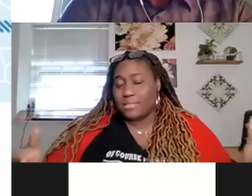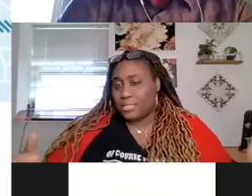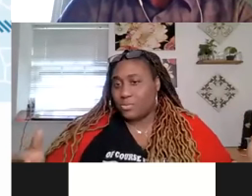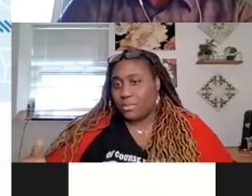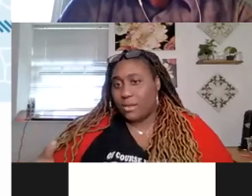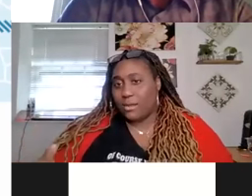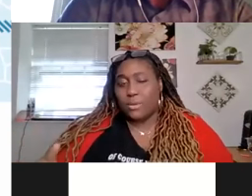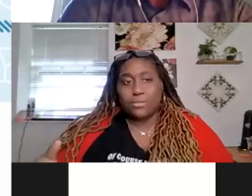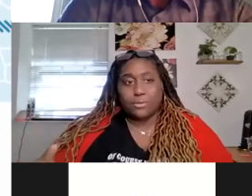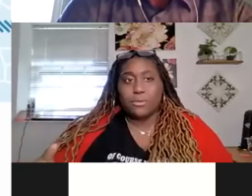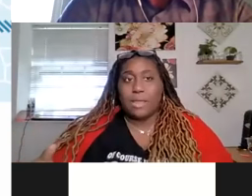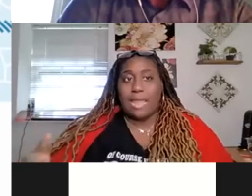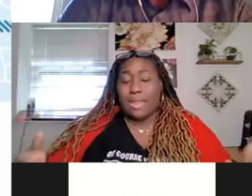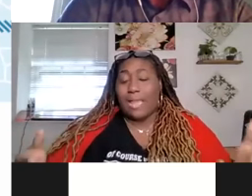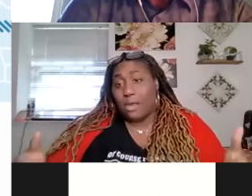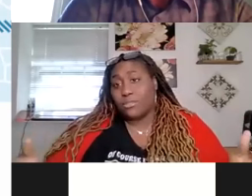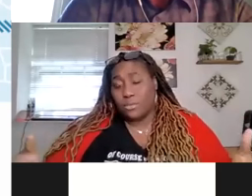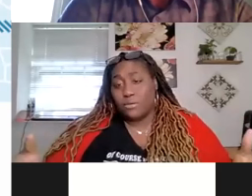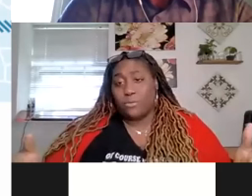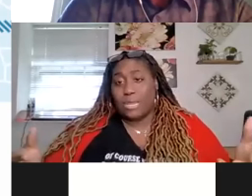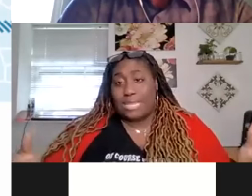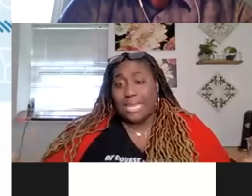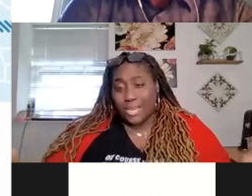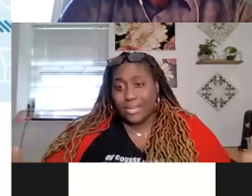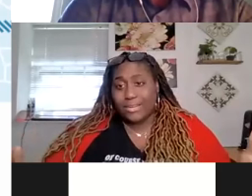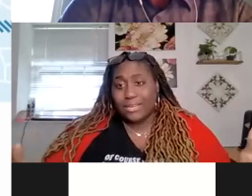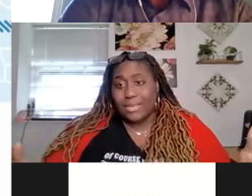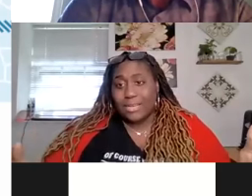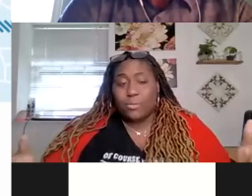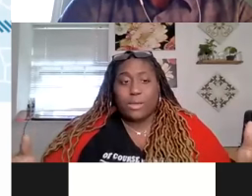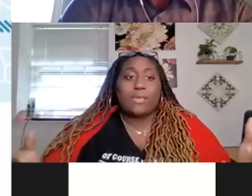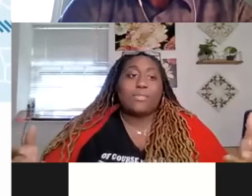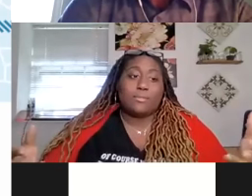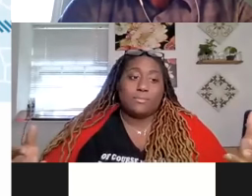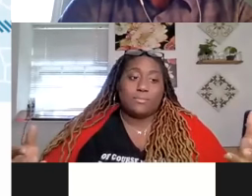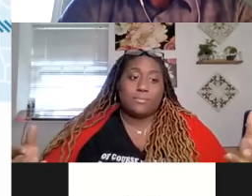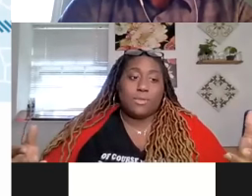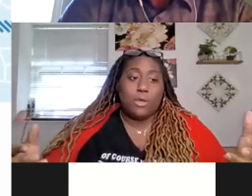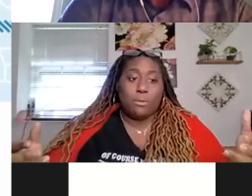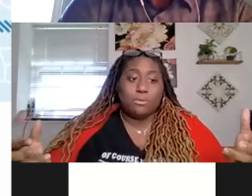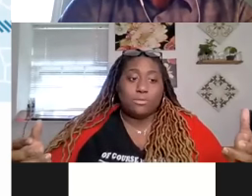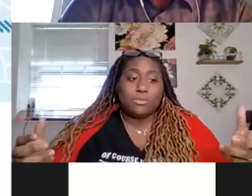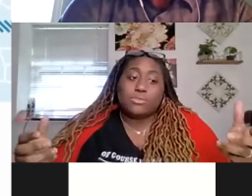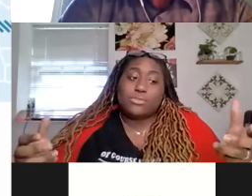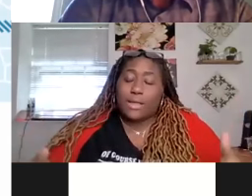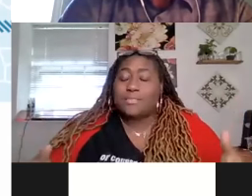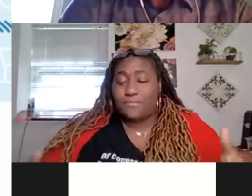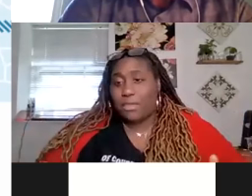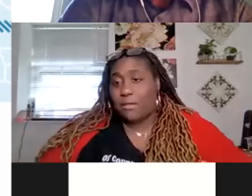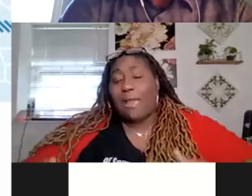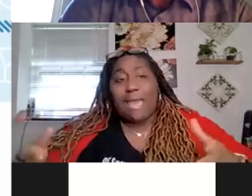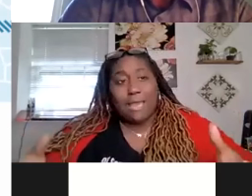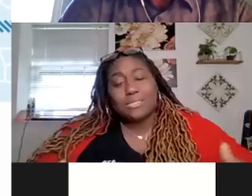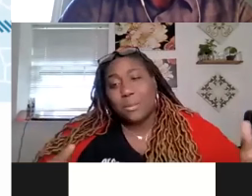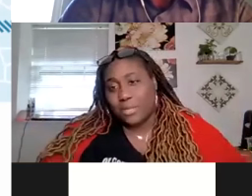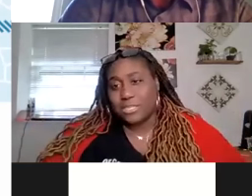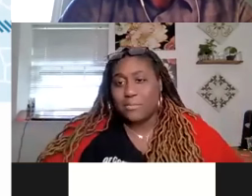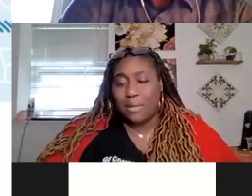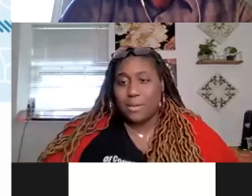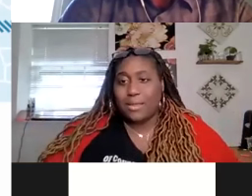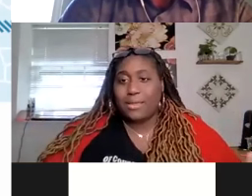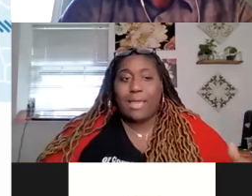And if this is what they're going through, and I've gone through it for a year with, you know, trying to figure out how